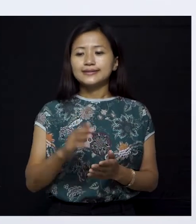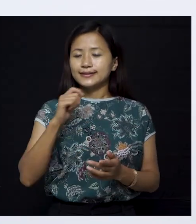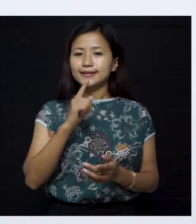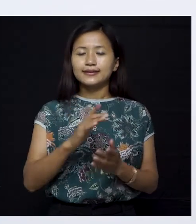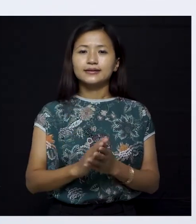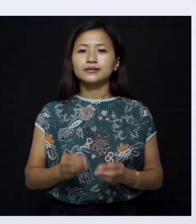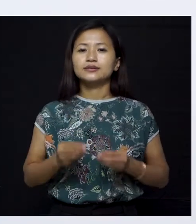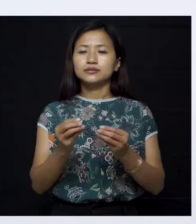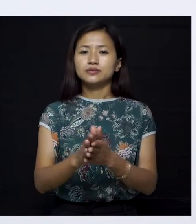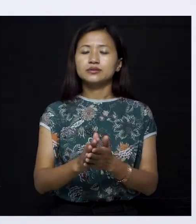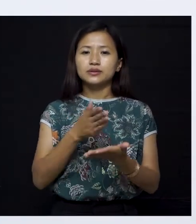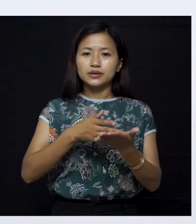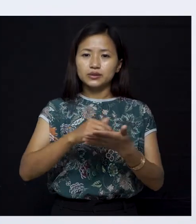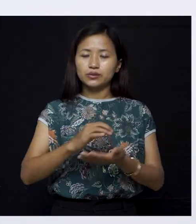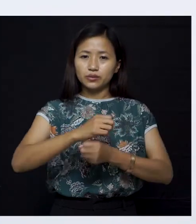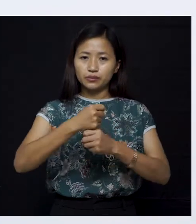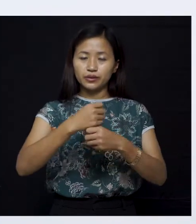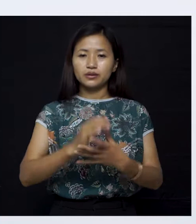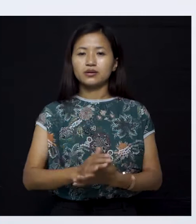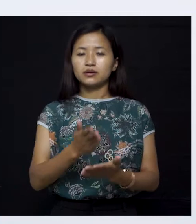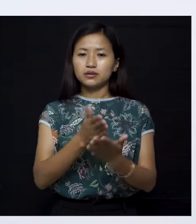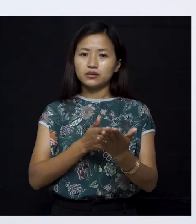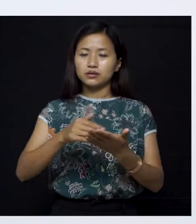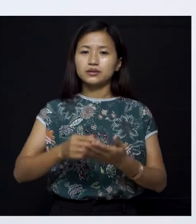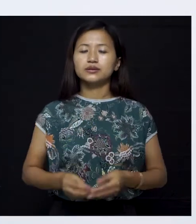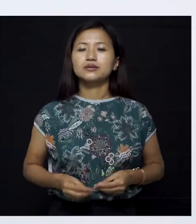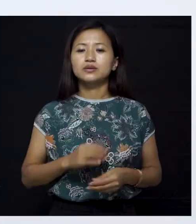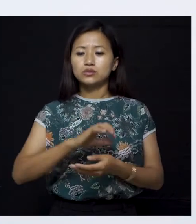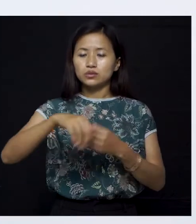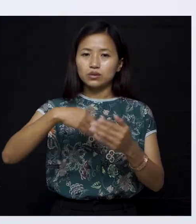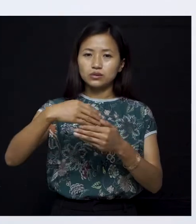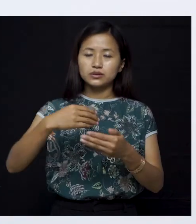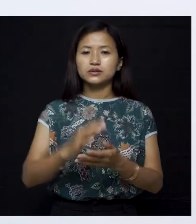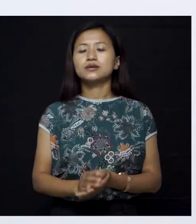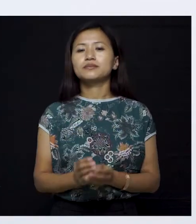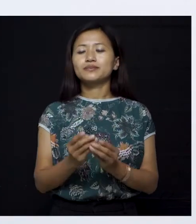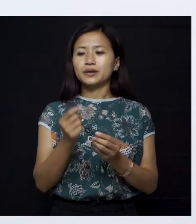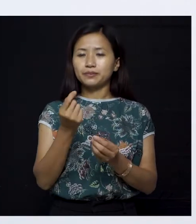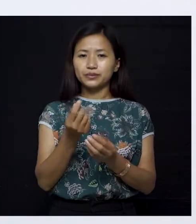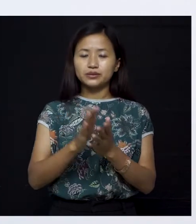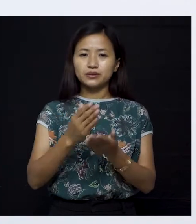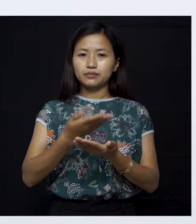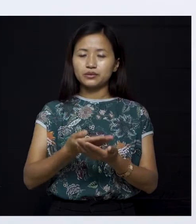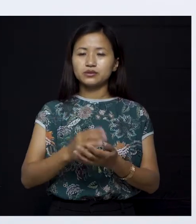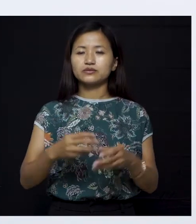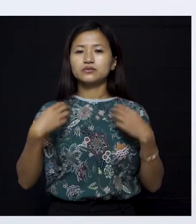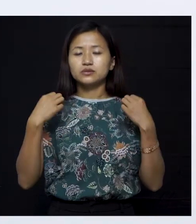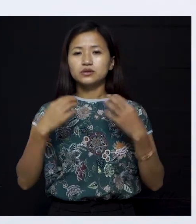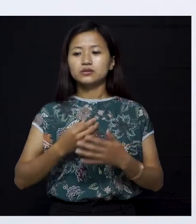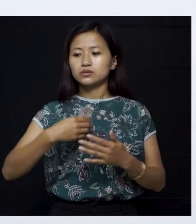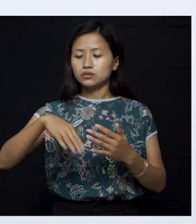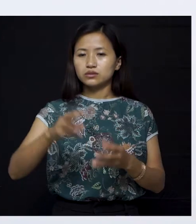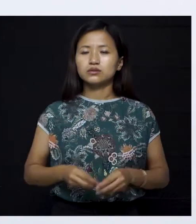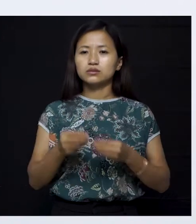the cake that they were baking. So they cut the cake and then rolled it in a piece of cloth and gave it to mother, saying that she should go